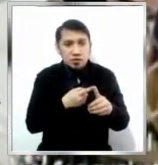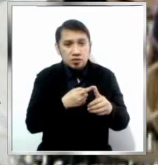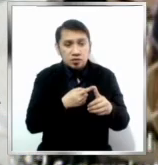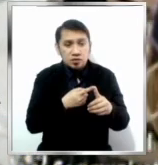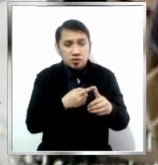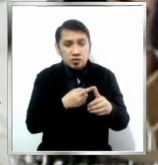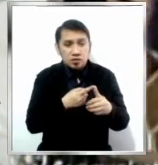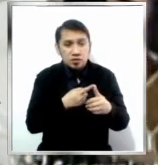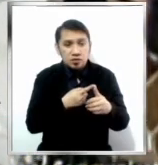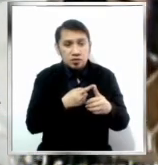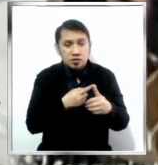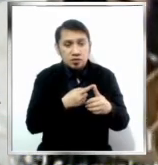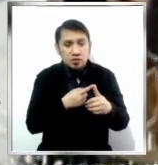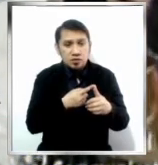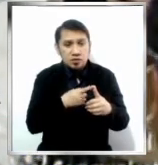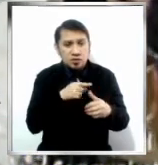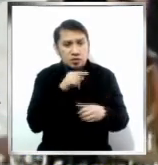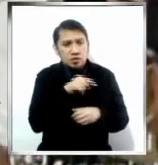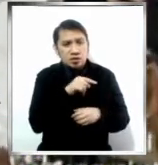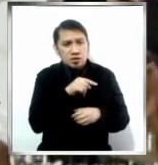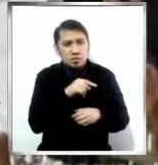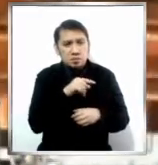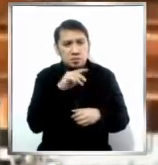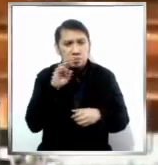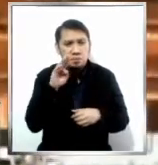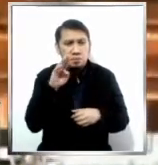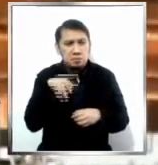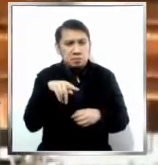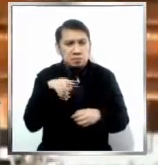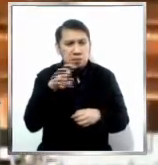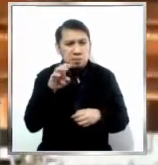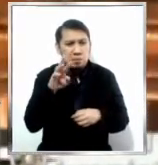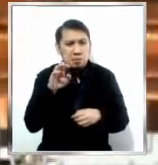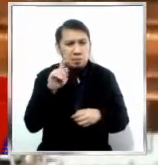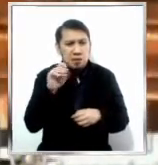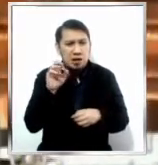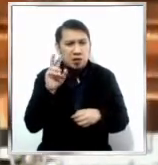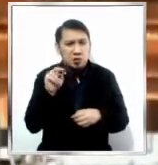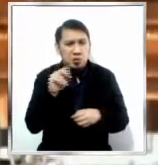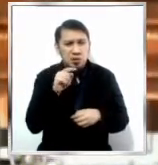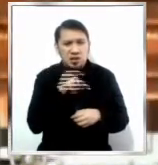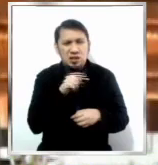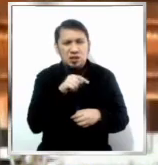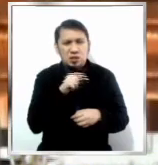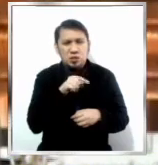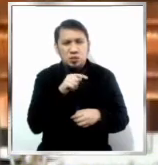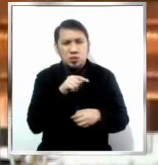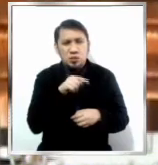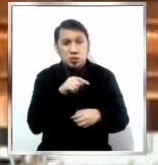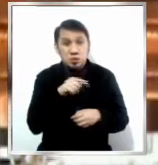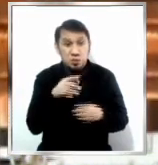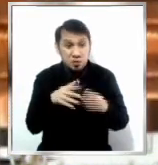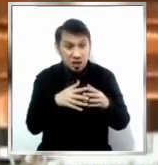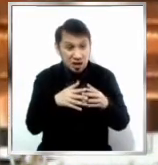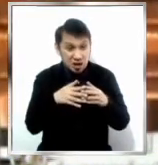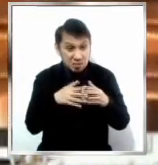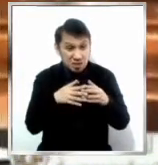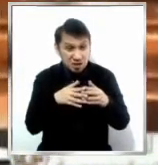si Pemberton, ito yung American serviceman